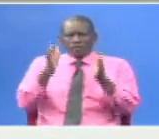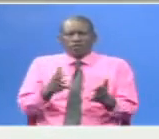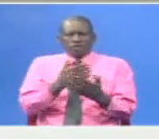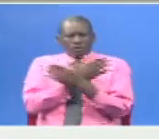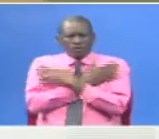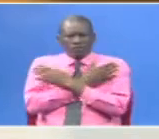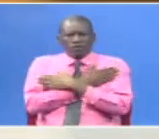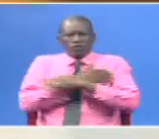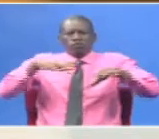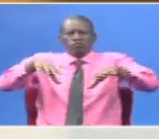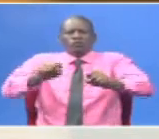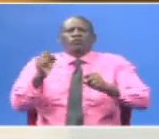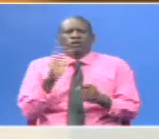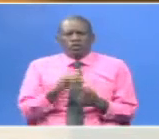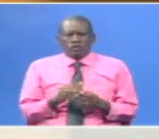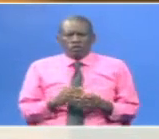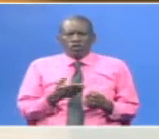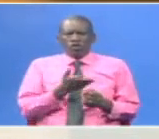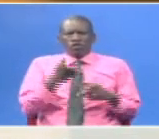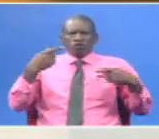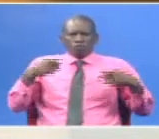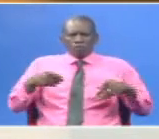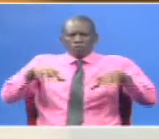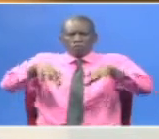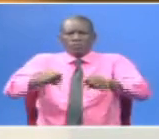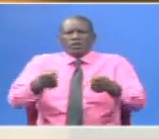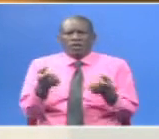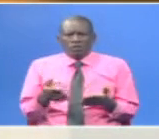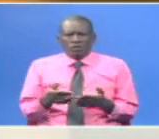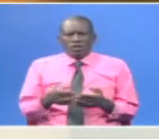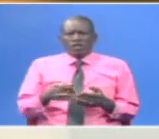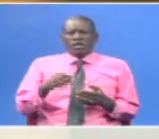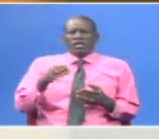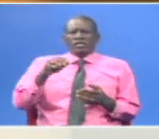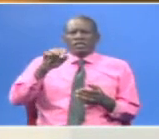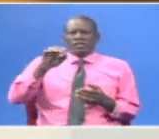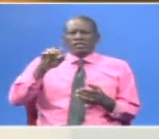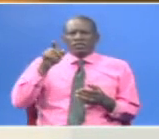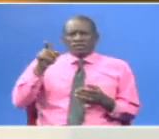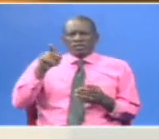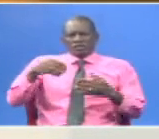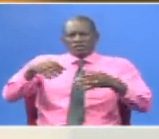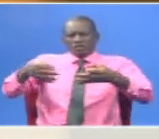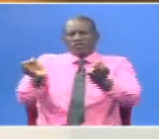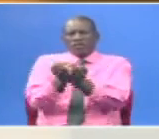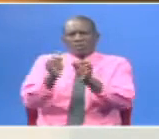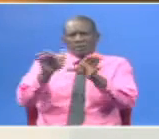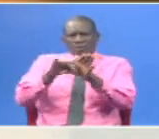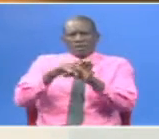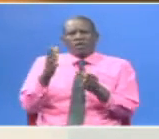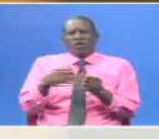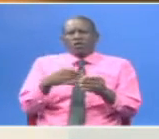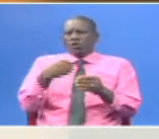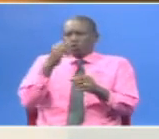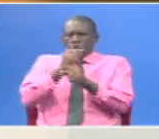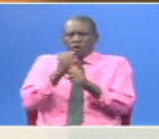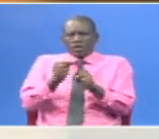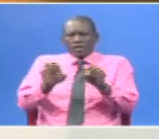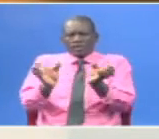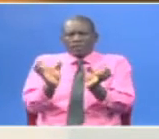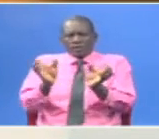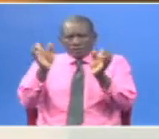was abducted. Among the latest cases of abduction is Remy Bahati's relatives. Remy, who worked as a journalist in Uganda before